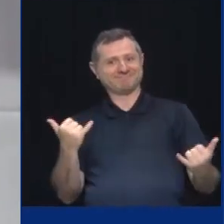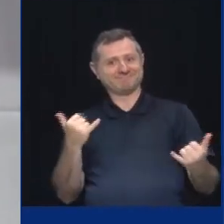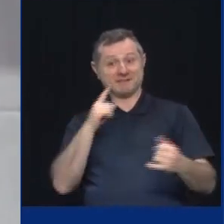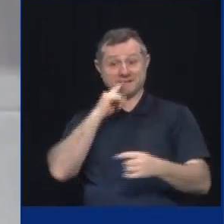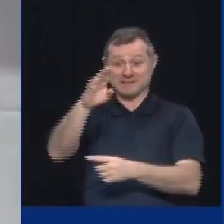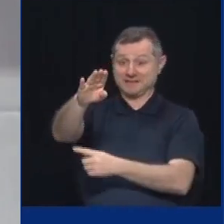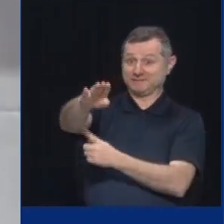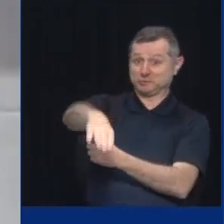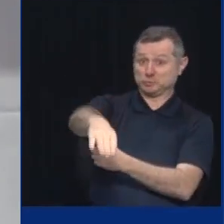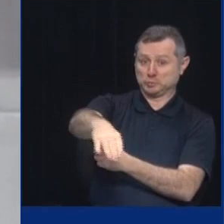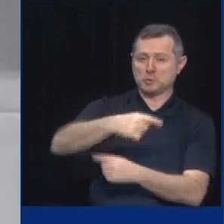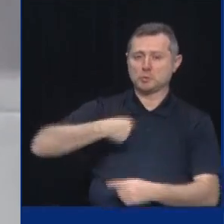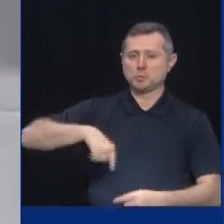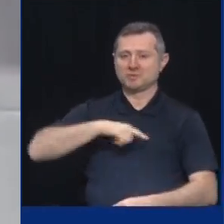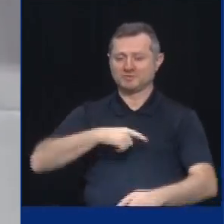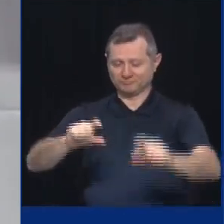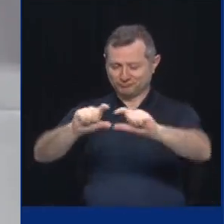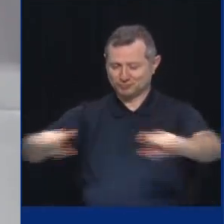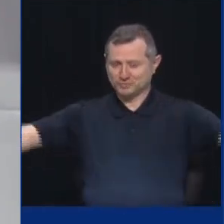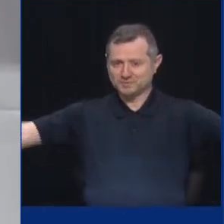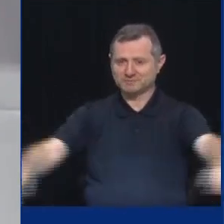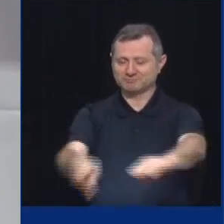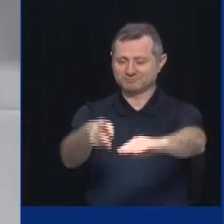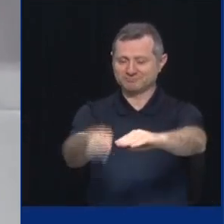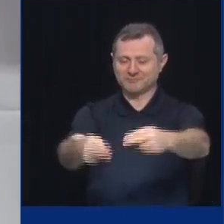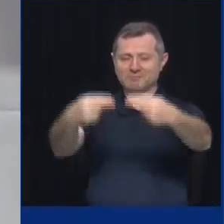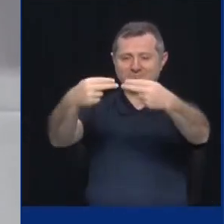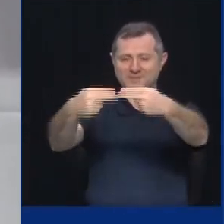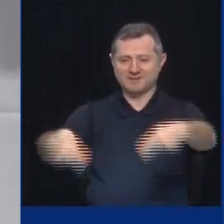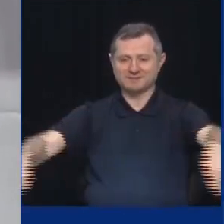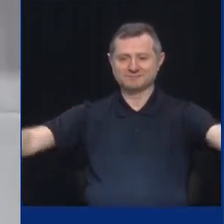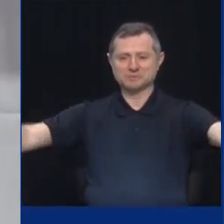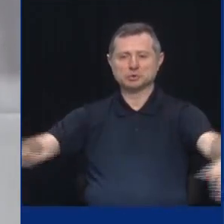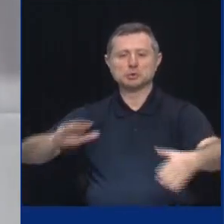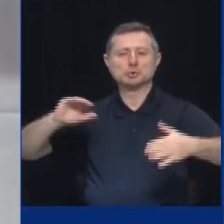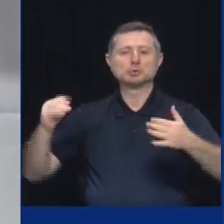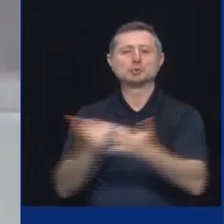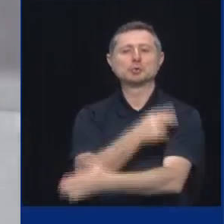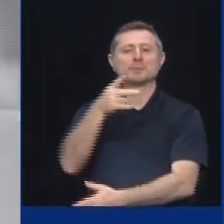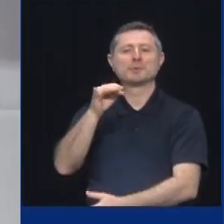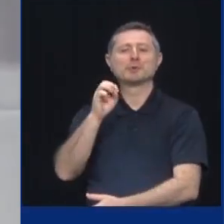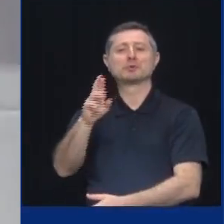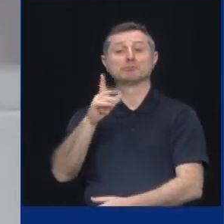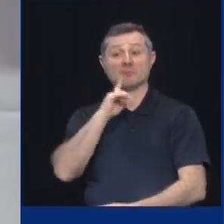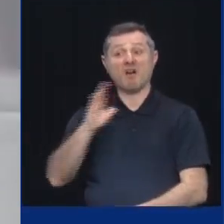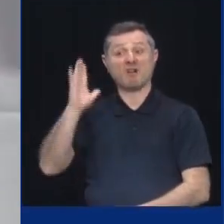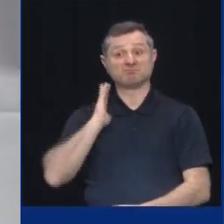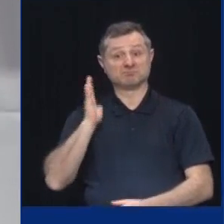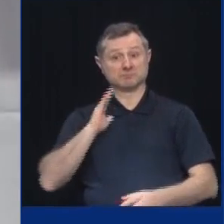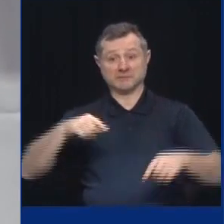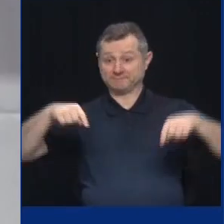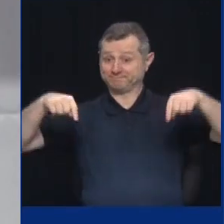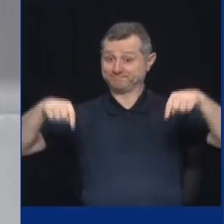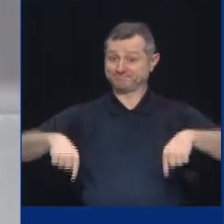ribbon on this new pier. This was the New York City tow